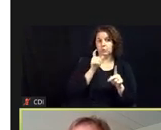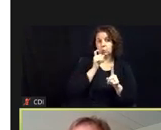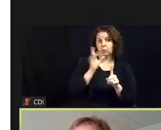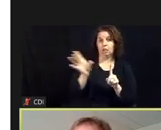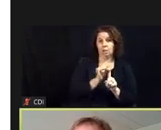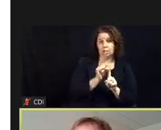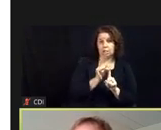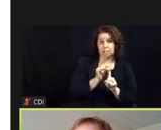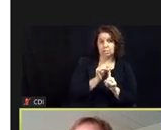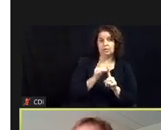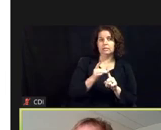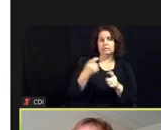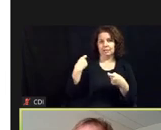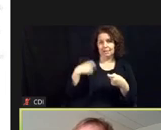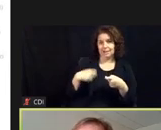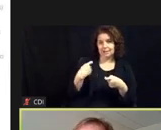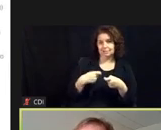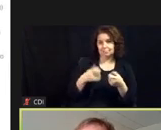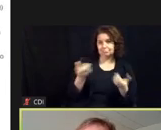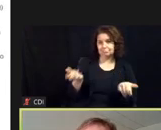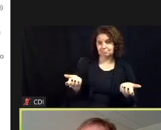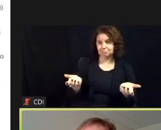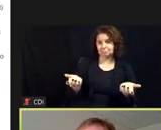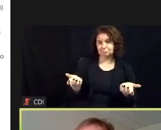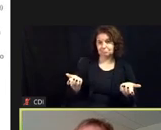community. Next, please.